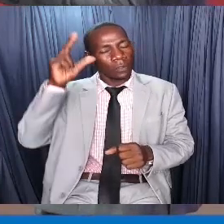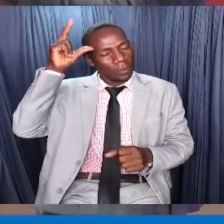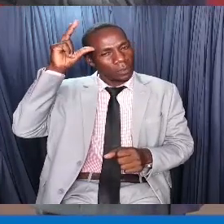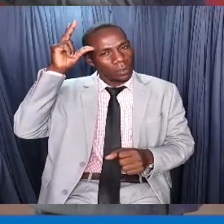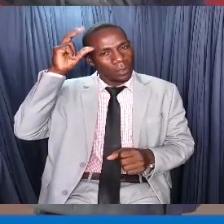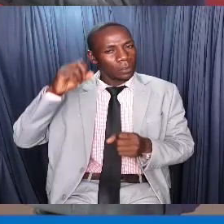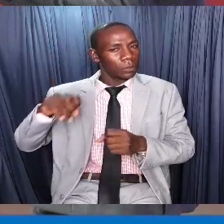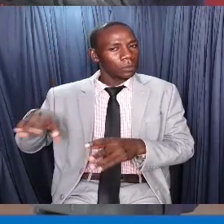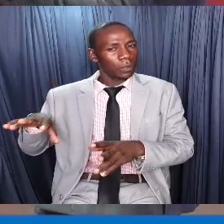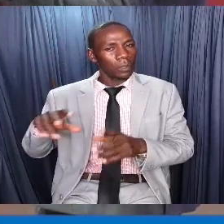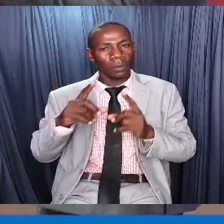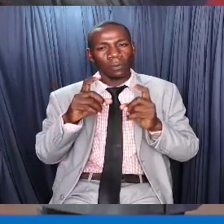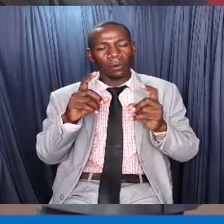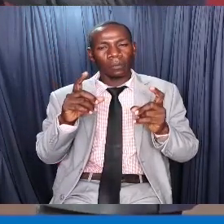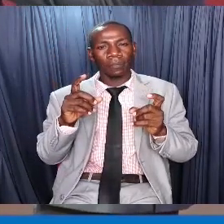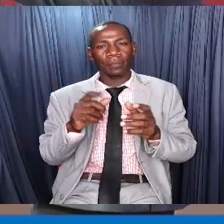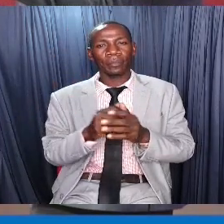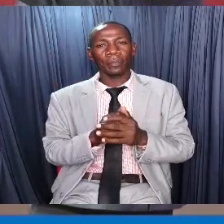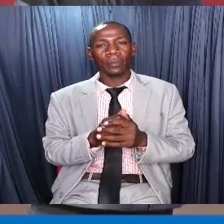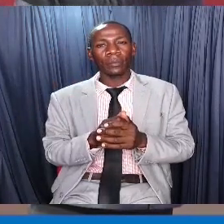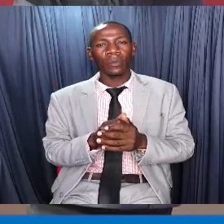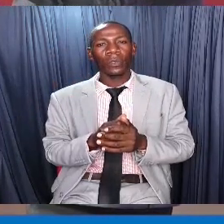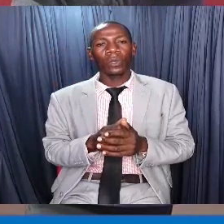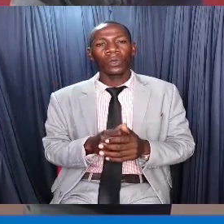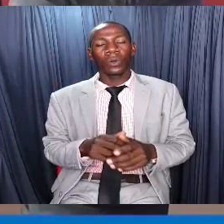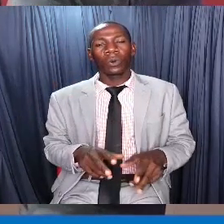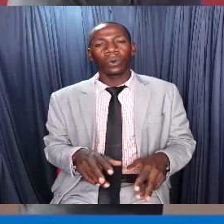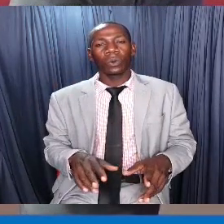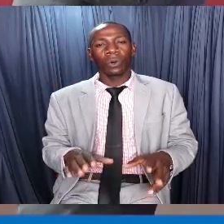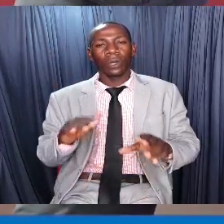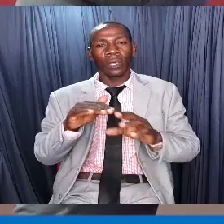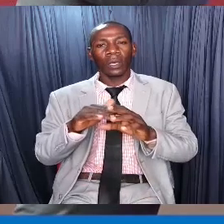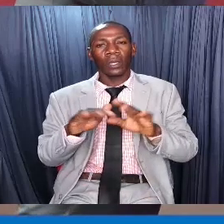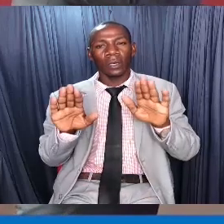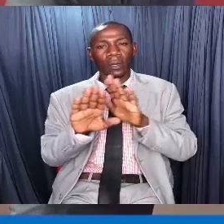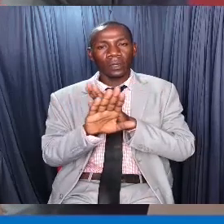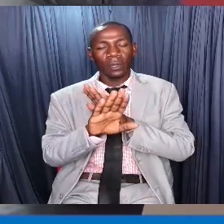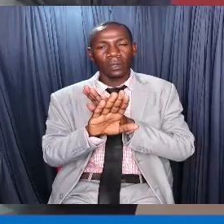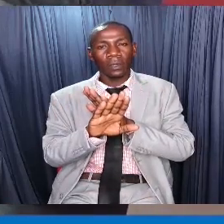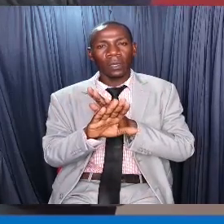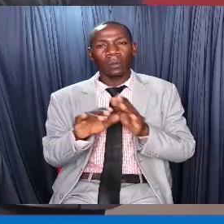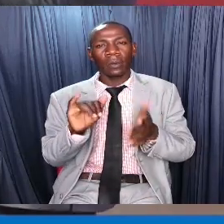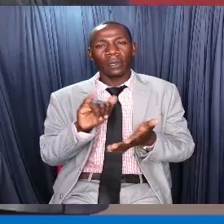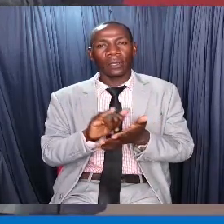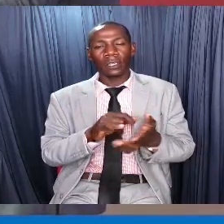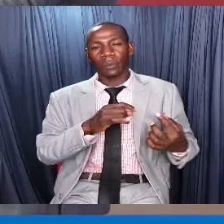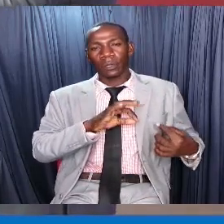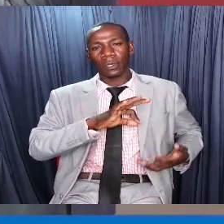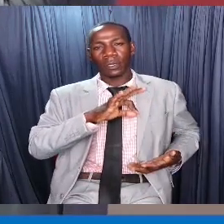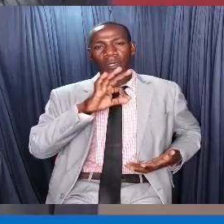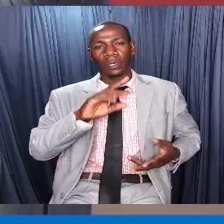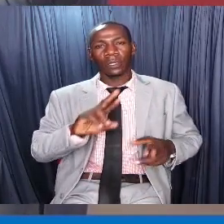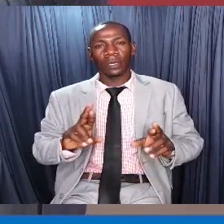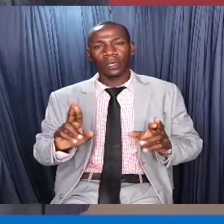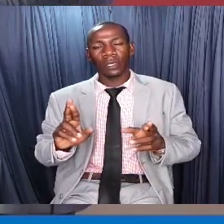devil. Ikaachana na maovu. And forsake evil. Ilikuwa inatembea kwa maisha ya shetani. It was walking in the satanic ways. Lakini roho hiyo. But now that spirit. Iko